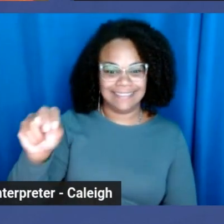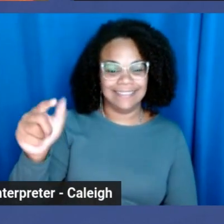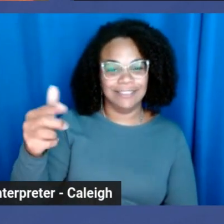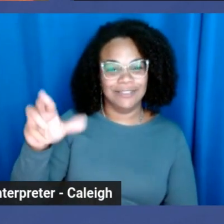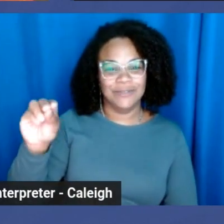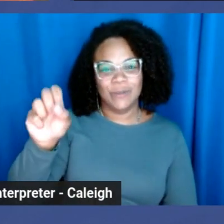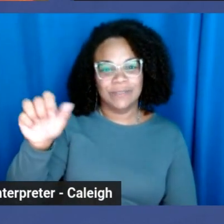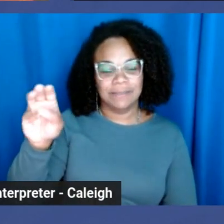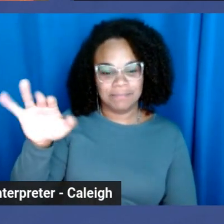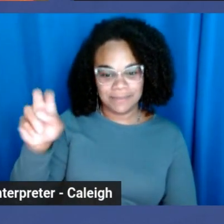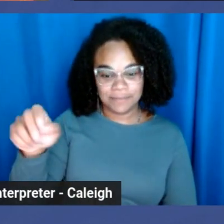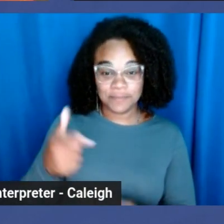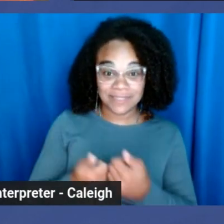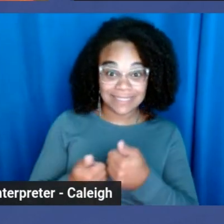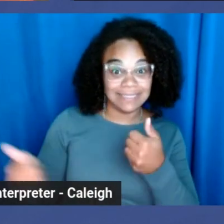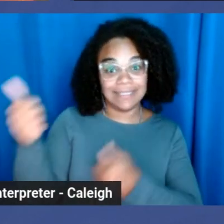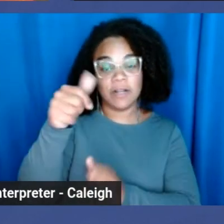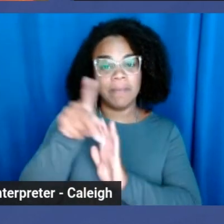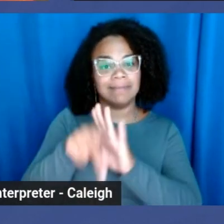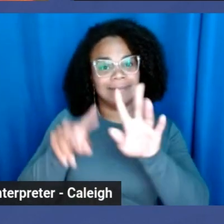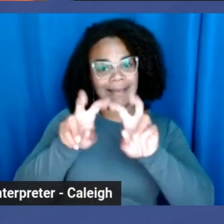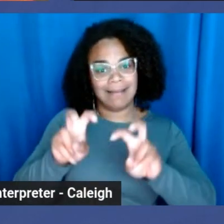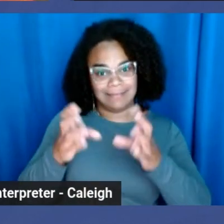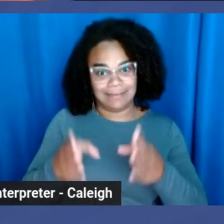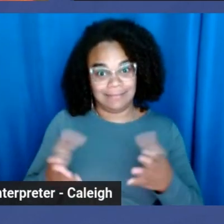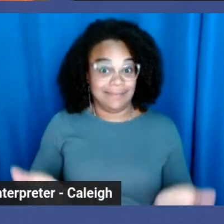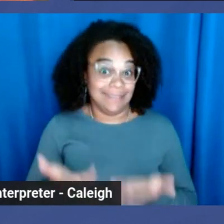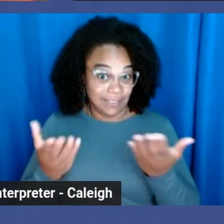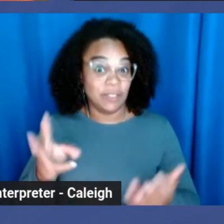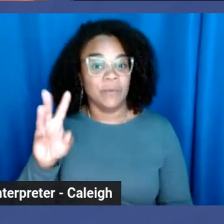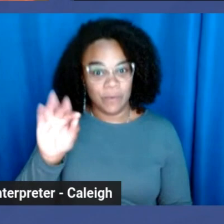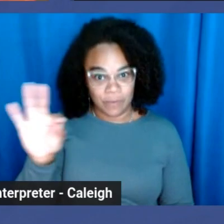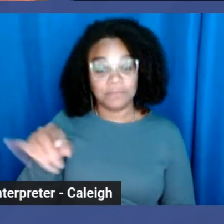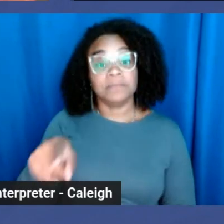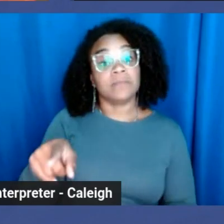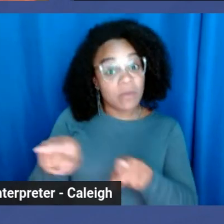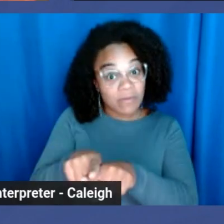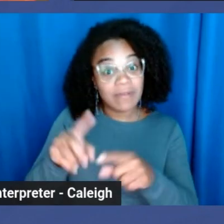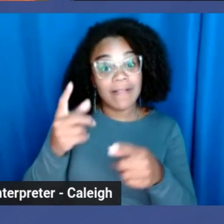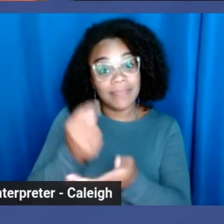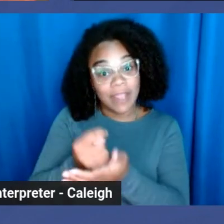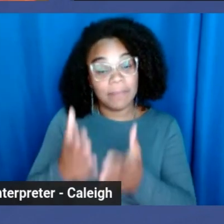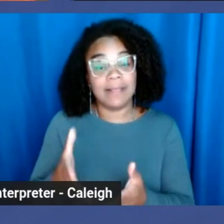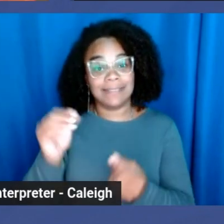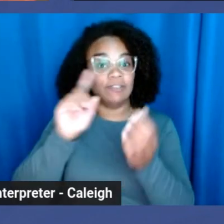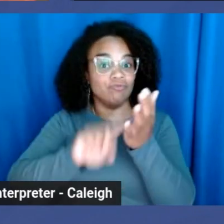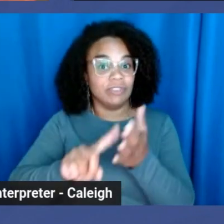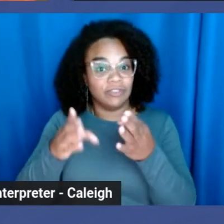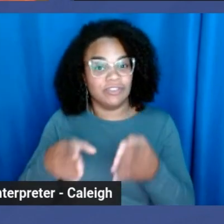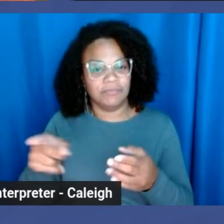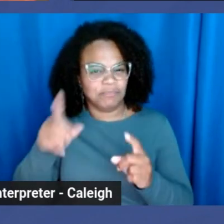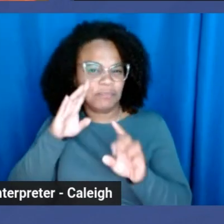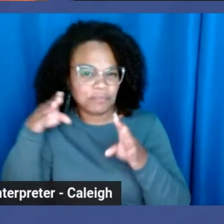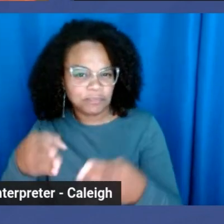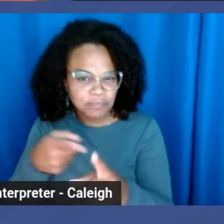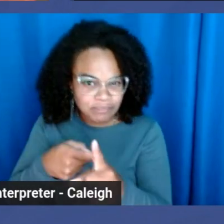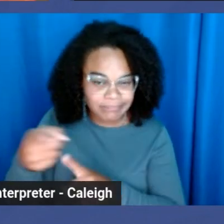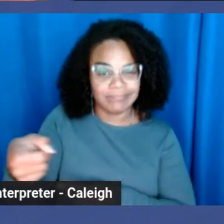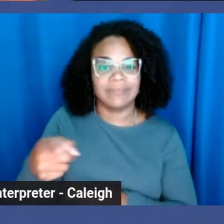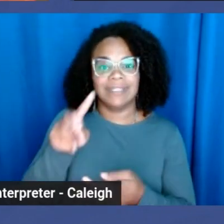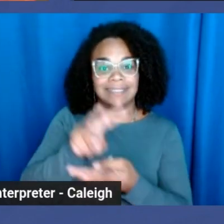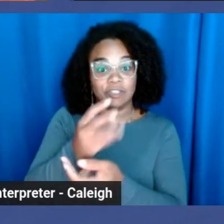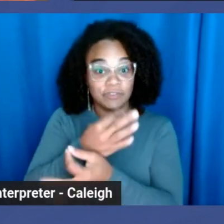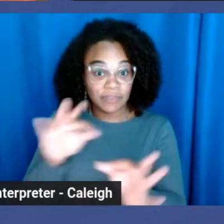Allison is the senior policy analyst here at Woodhull. She's also a therapist and researcher focusing on sexual freedom, women's